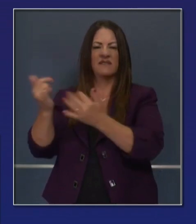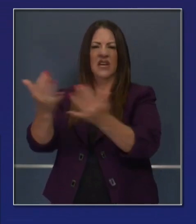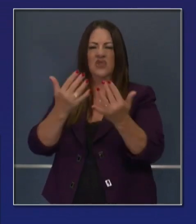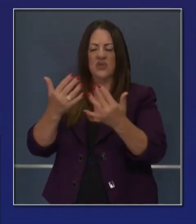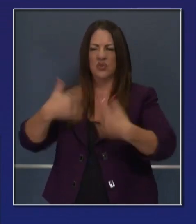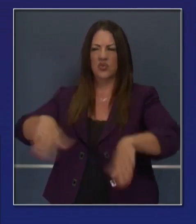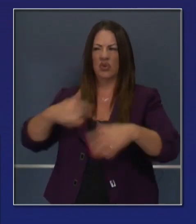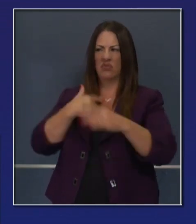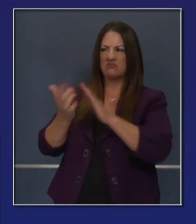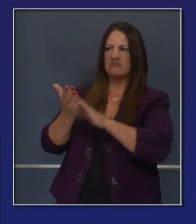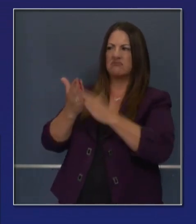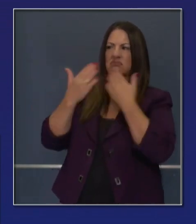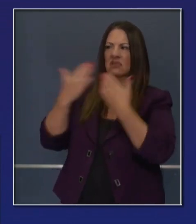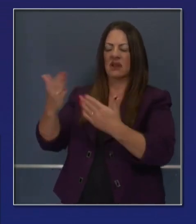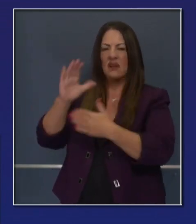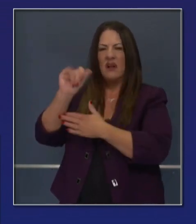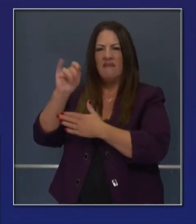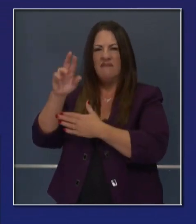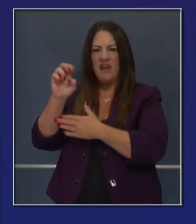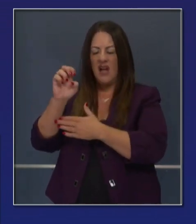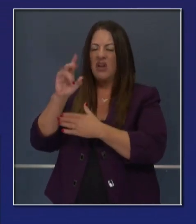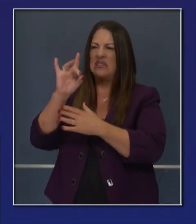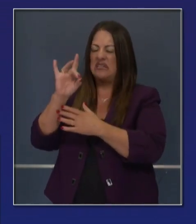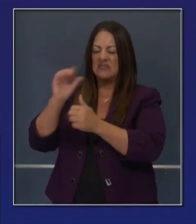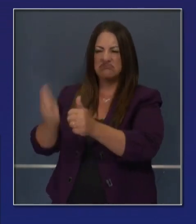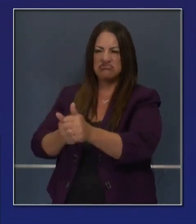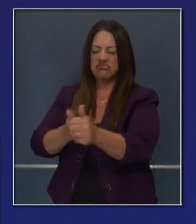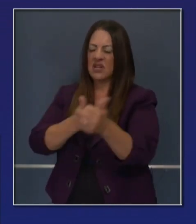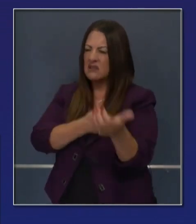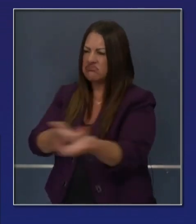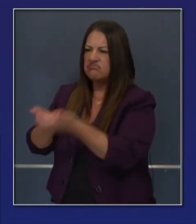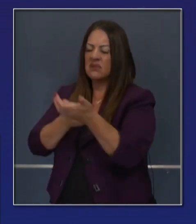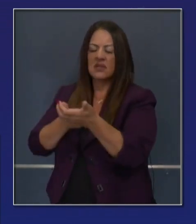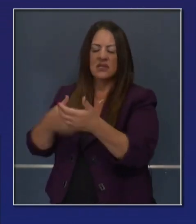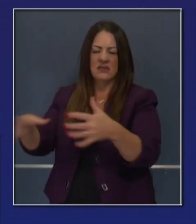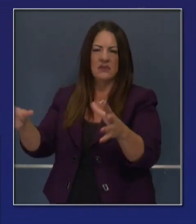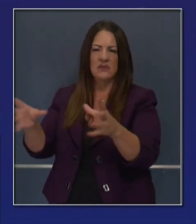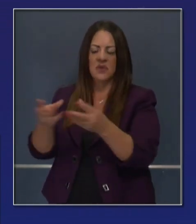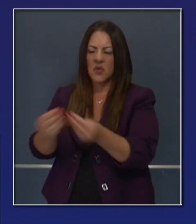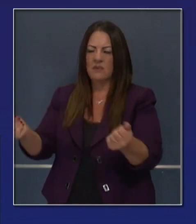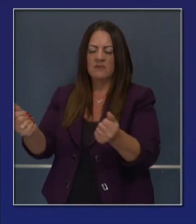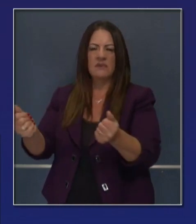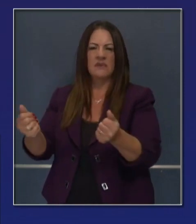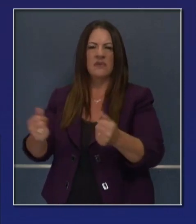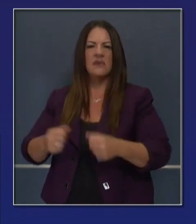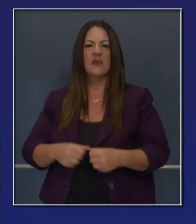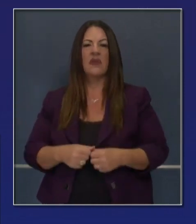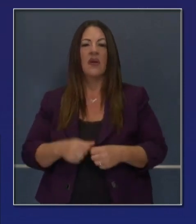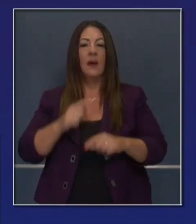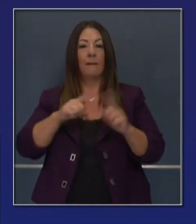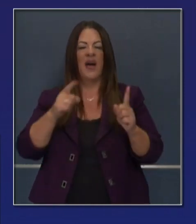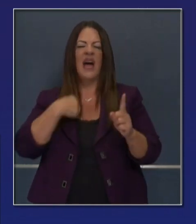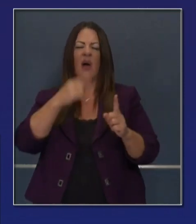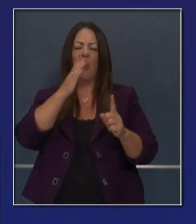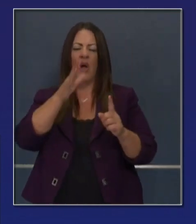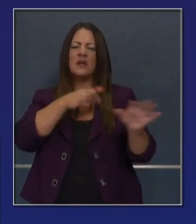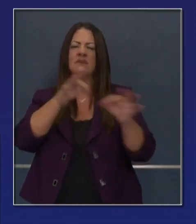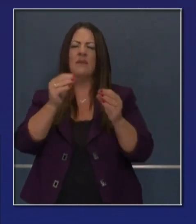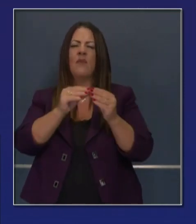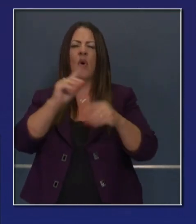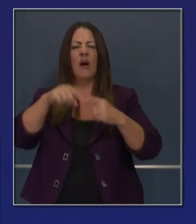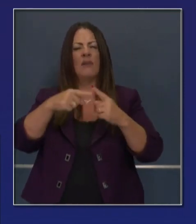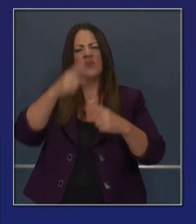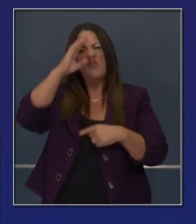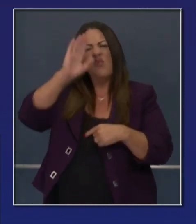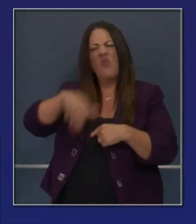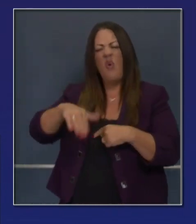our mutual aid system up and down the state of California. But still, because of two larger fires, which I'll get to in a moment, we